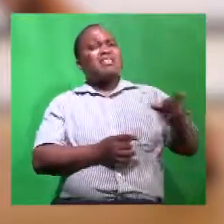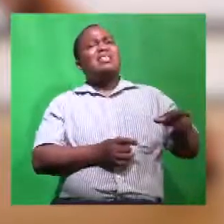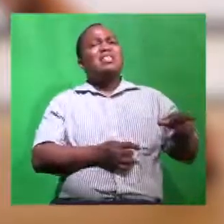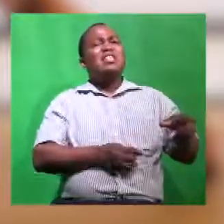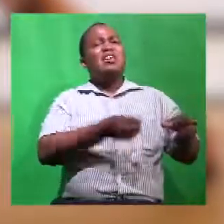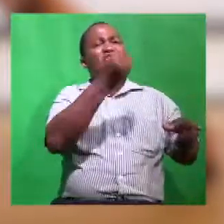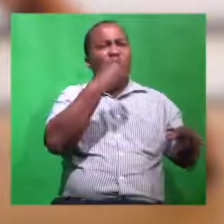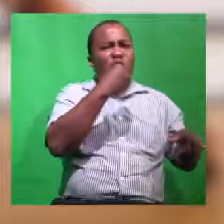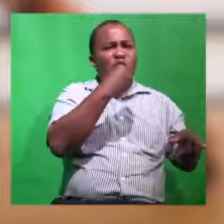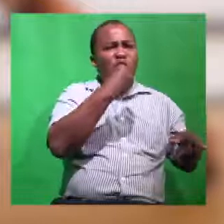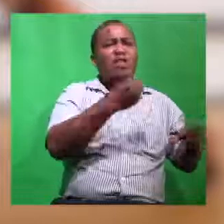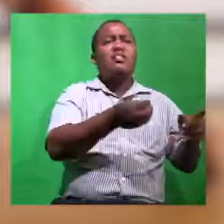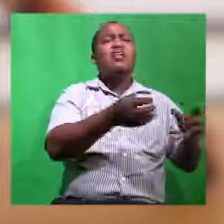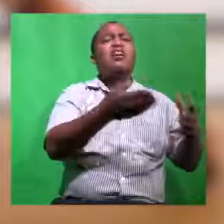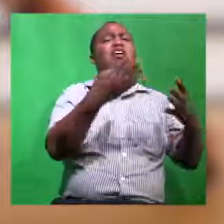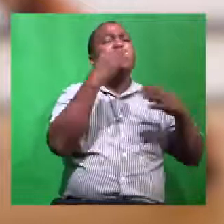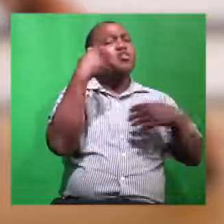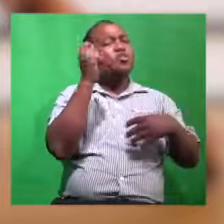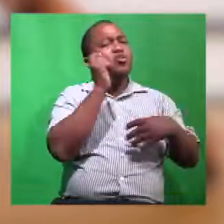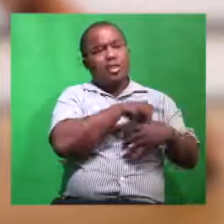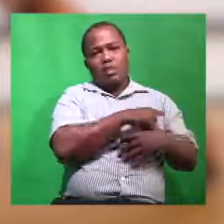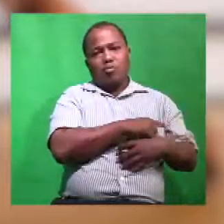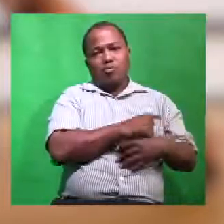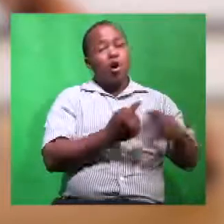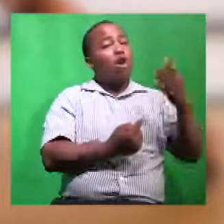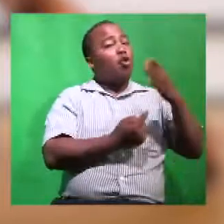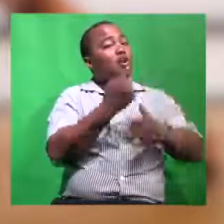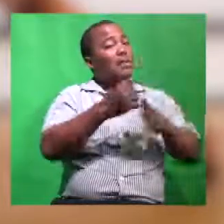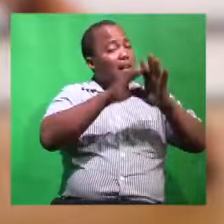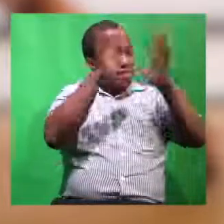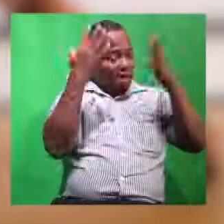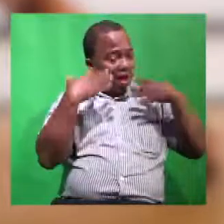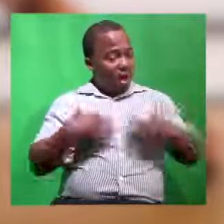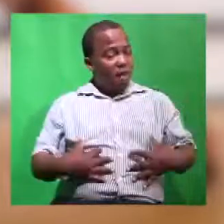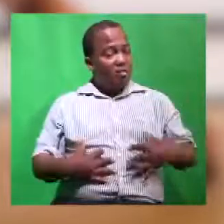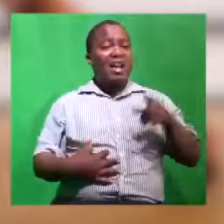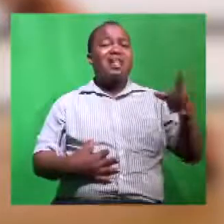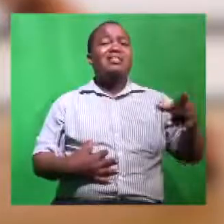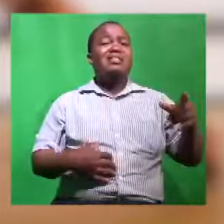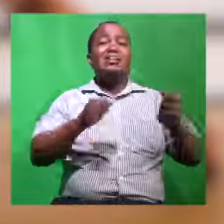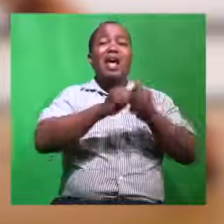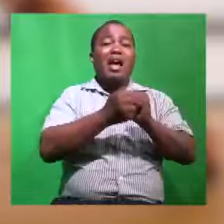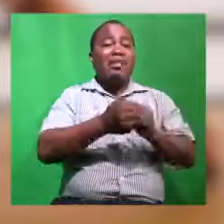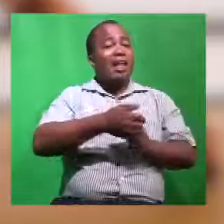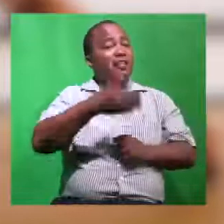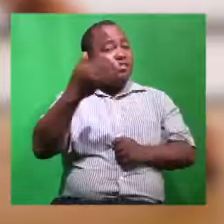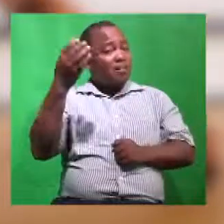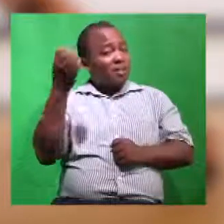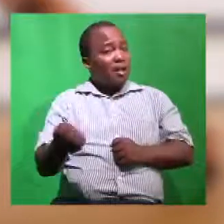This food is called food taboo, concerning food taboo. This is another negative cultural